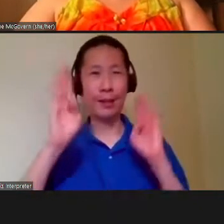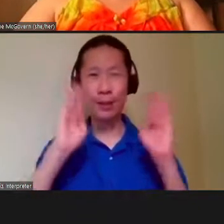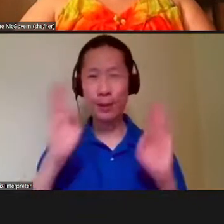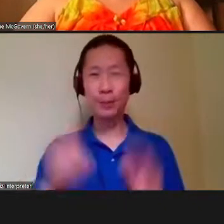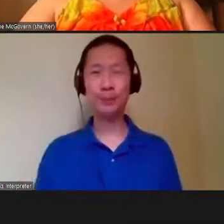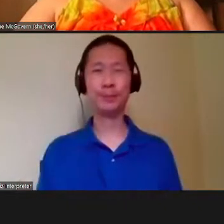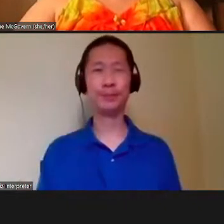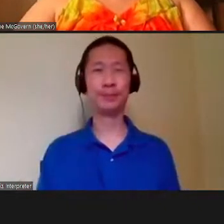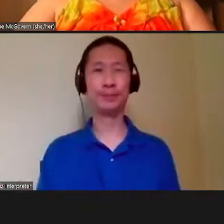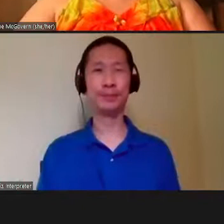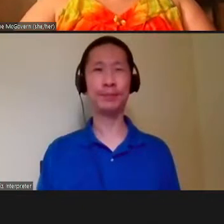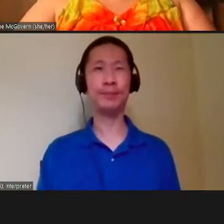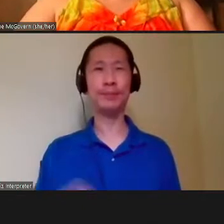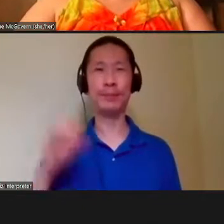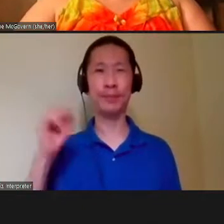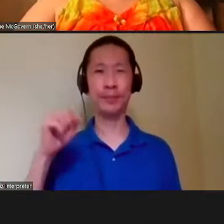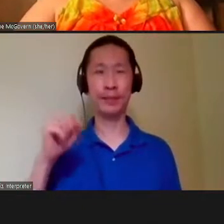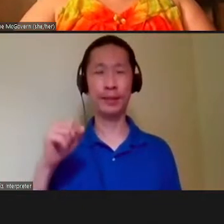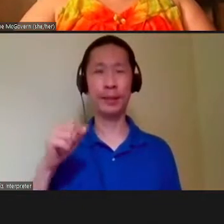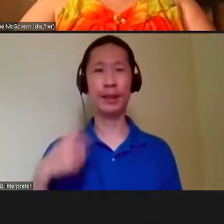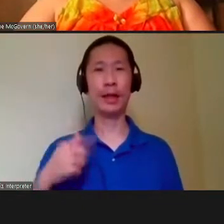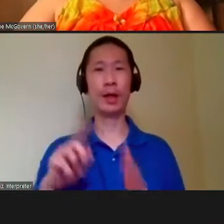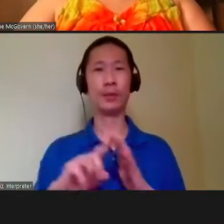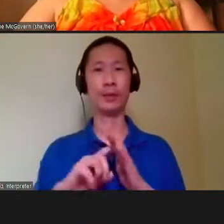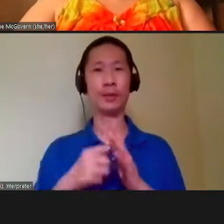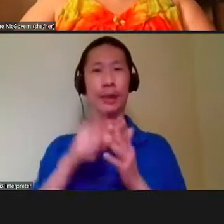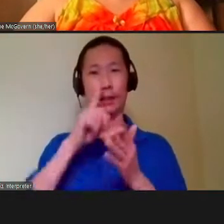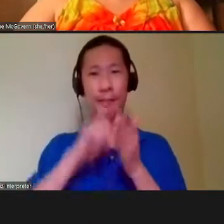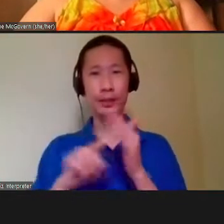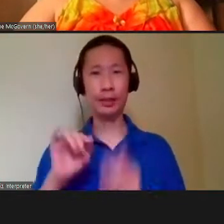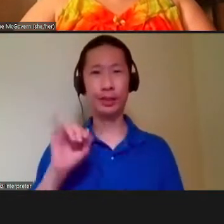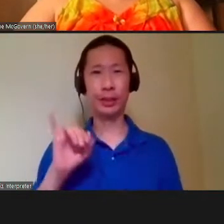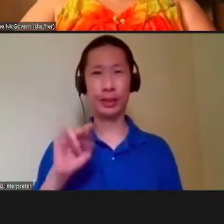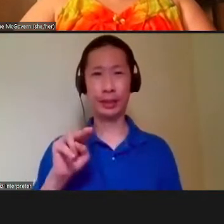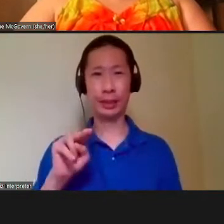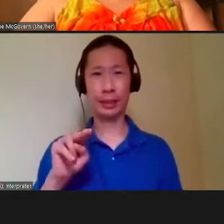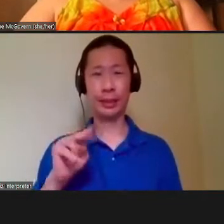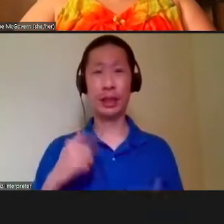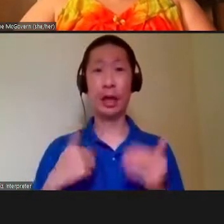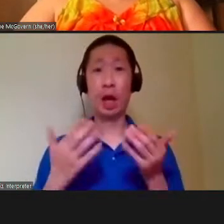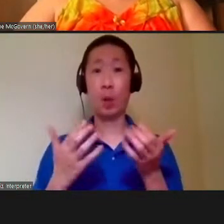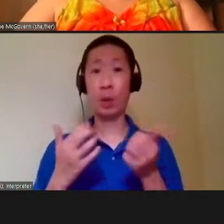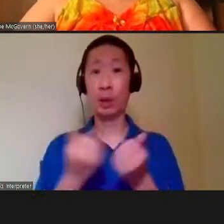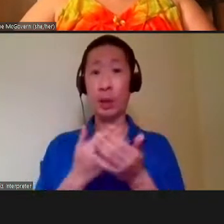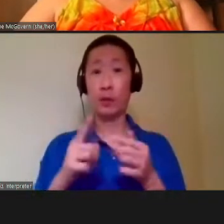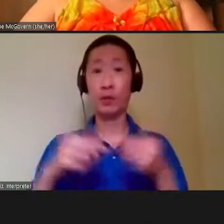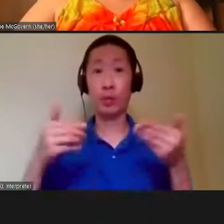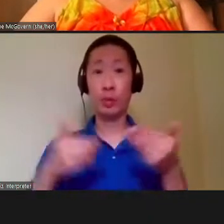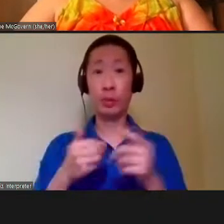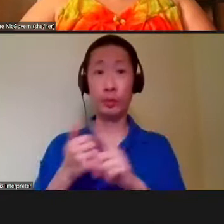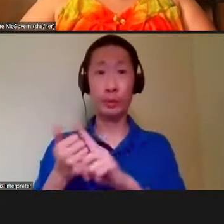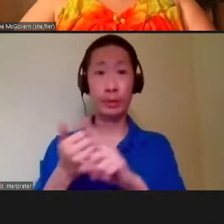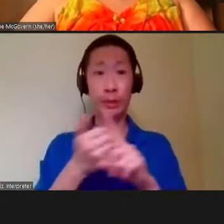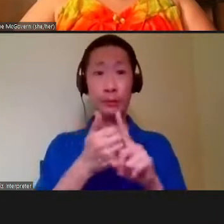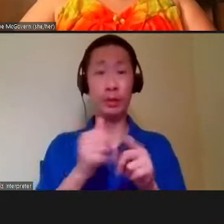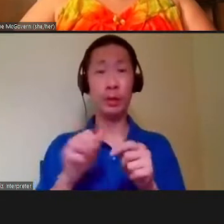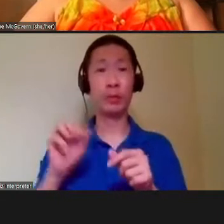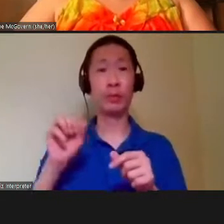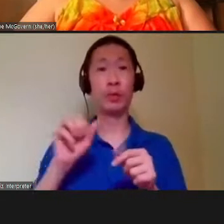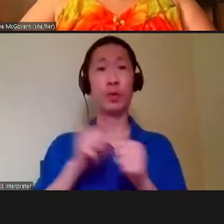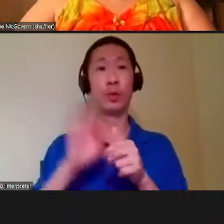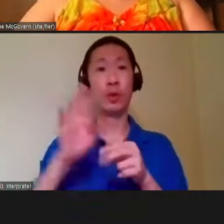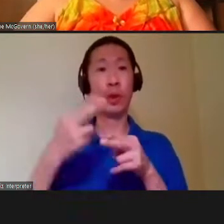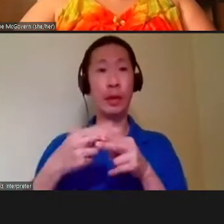So yeah, I'm going to start the check-ins. So I'd like everyone to introduce themselves with your name,